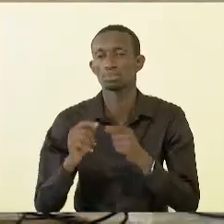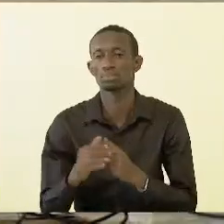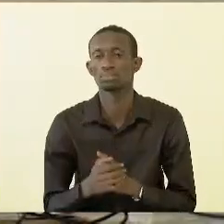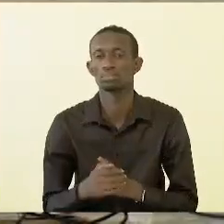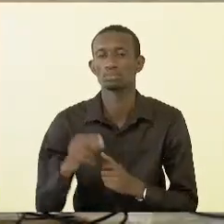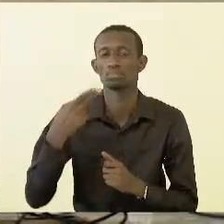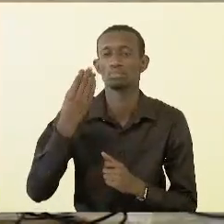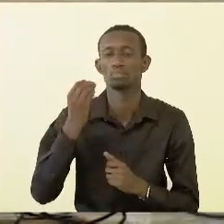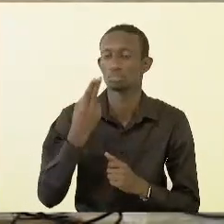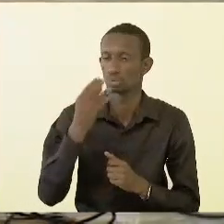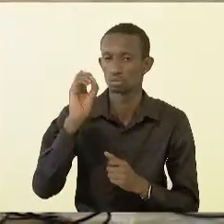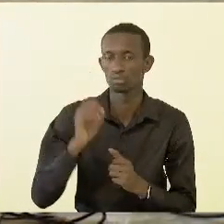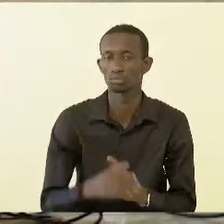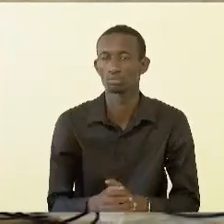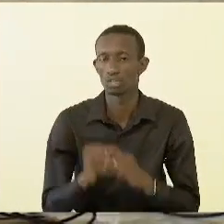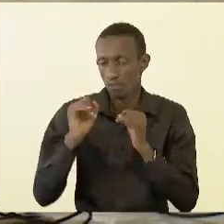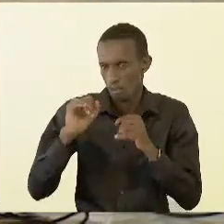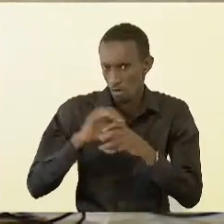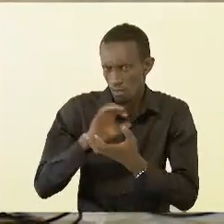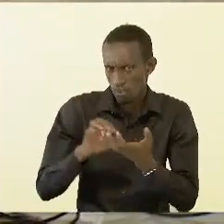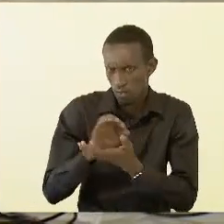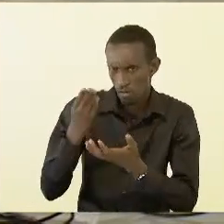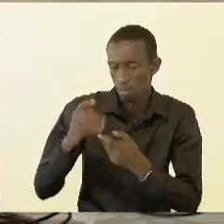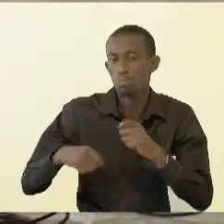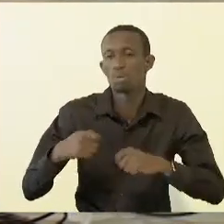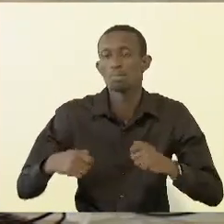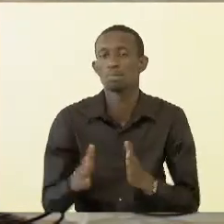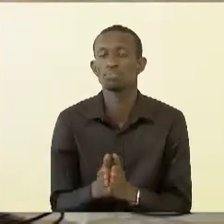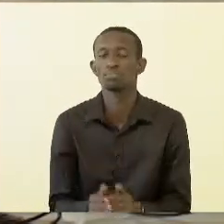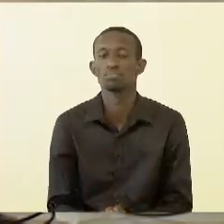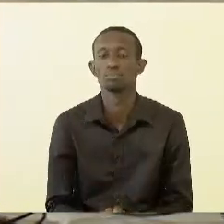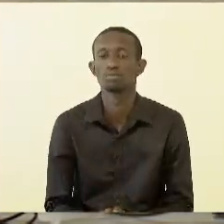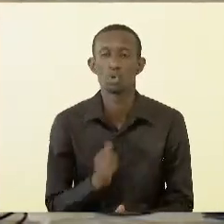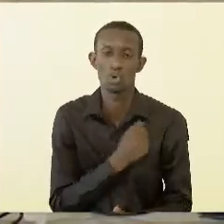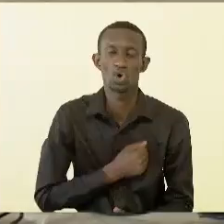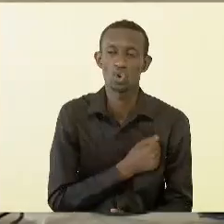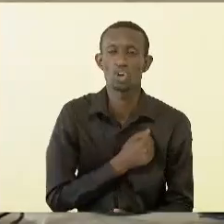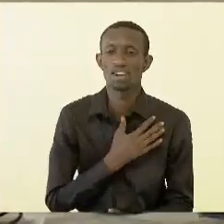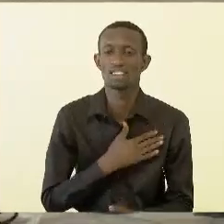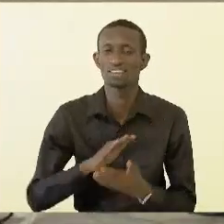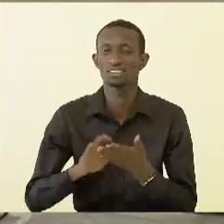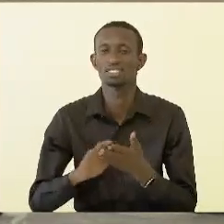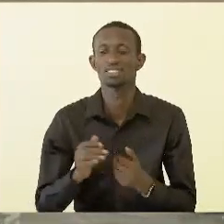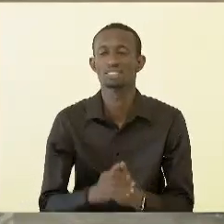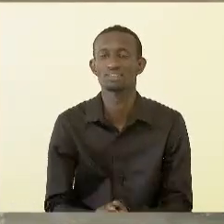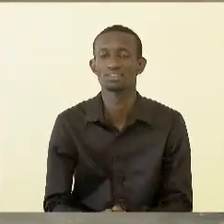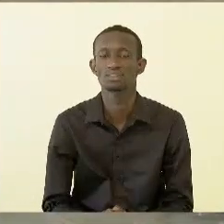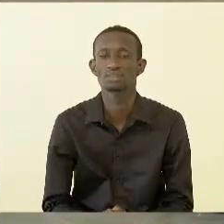and water. So when they react with bases, now this is sodium hydroxide